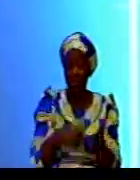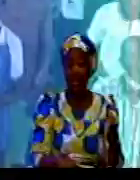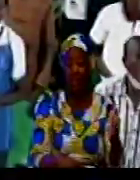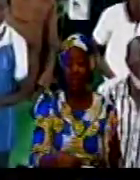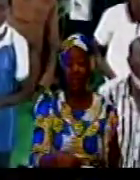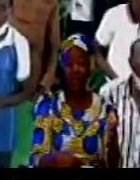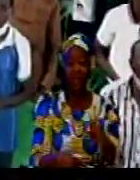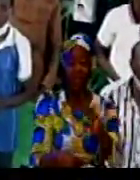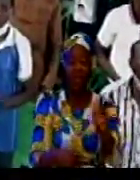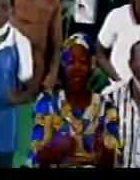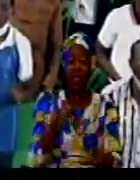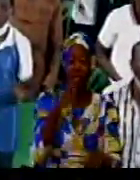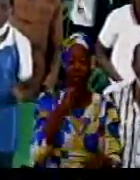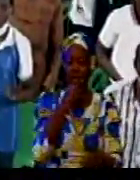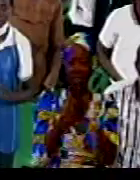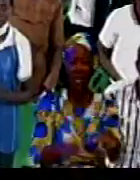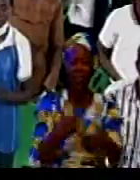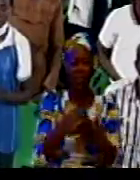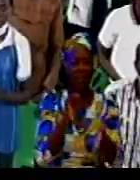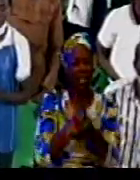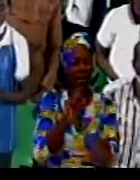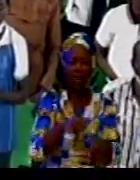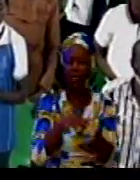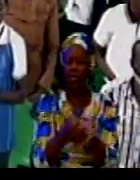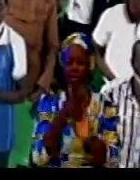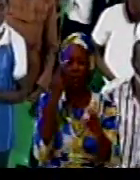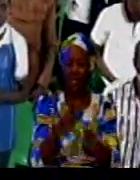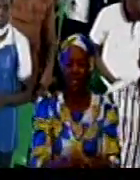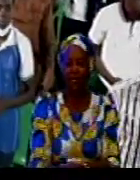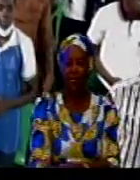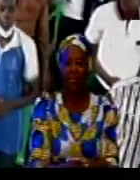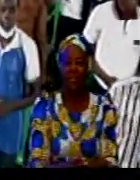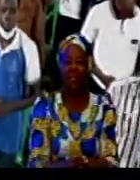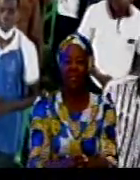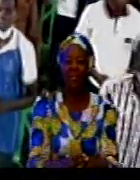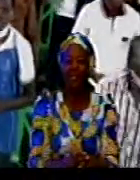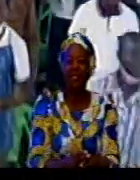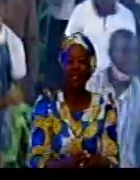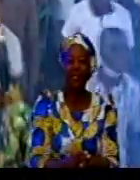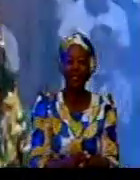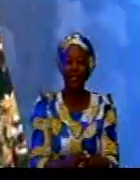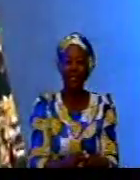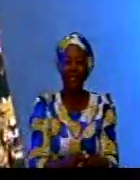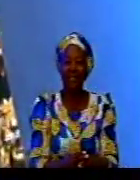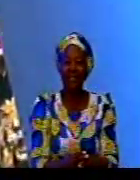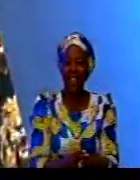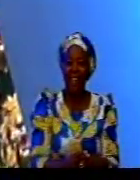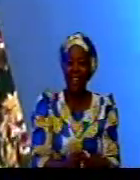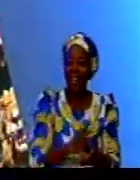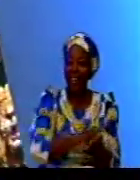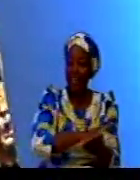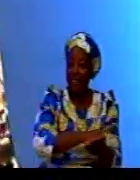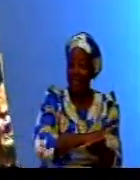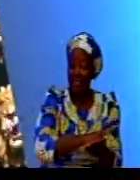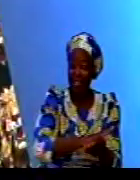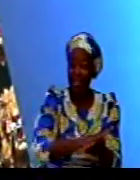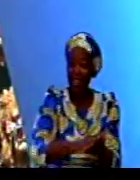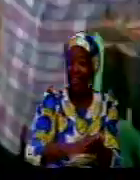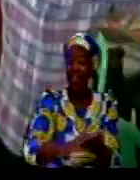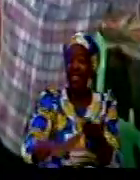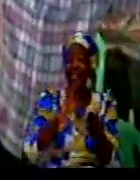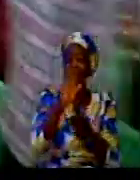good. You know what? You will not die before that time.